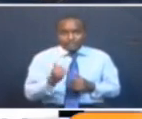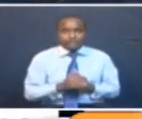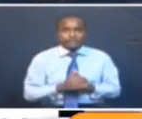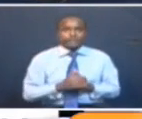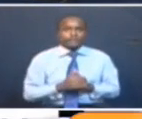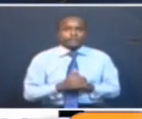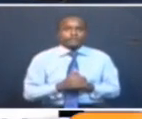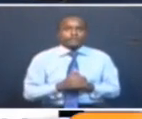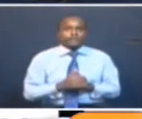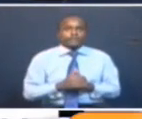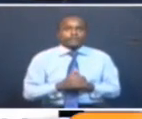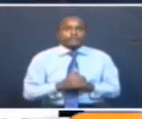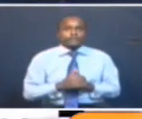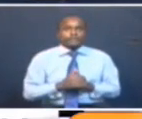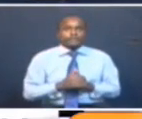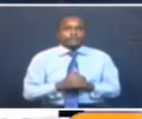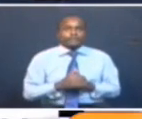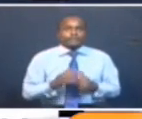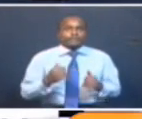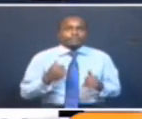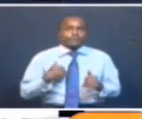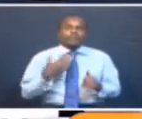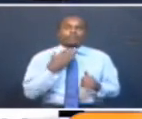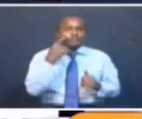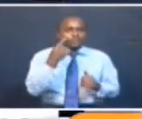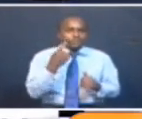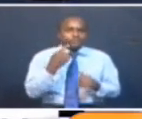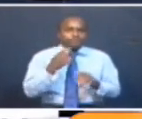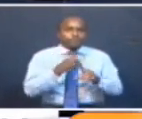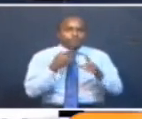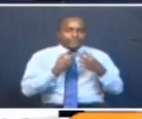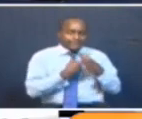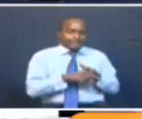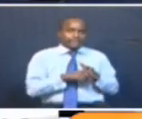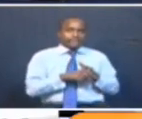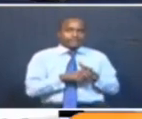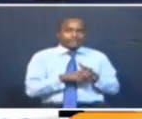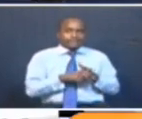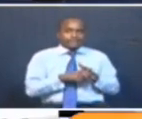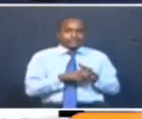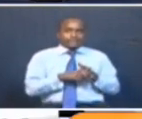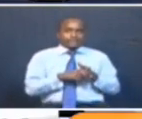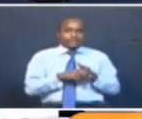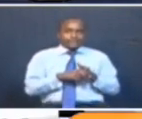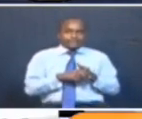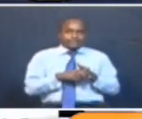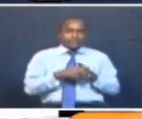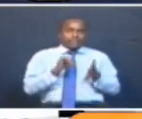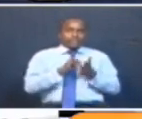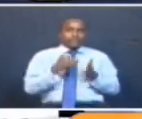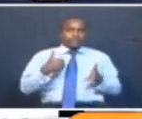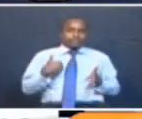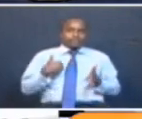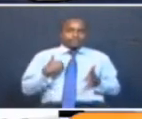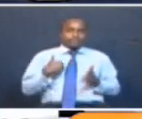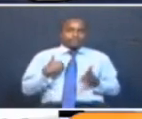wanted to see that there is always, from start, when you don't have very much, that you have